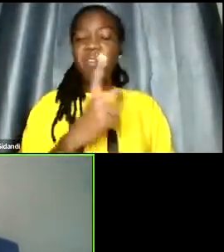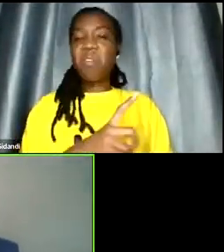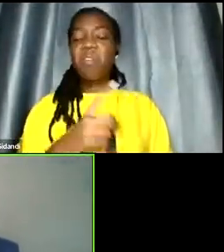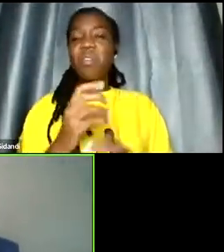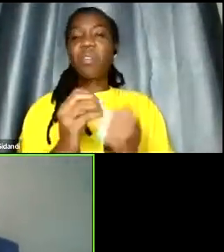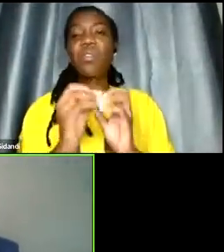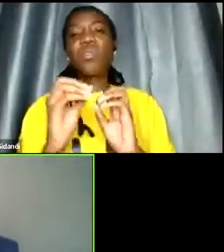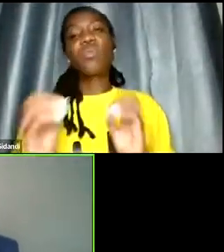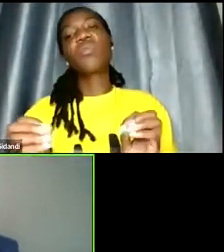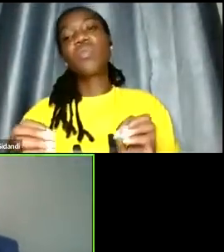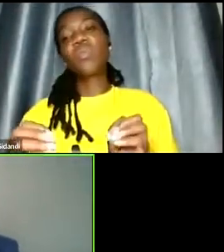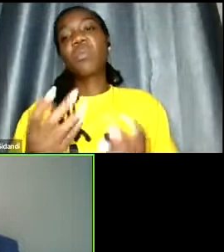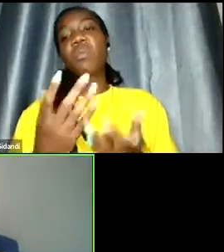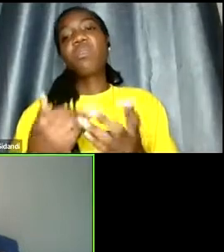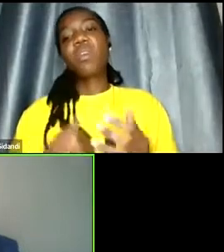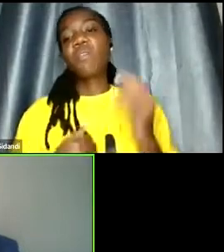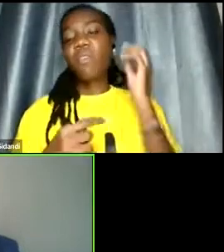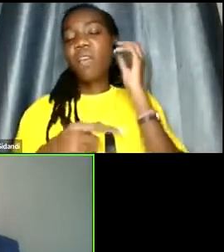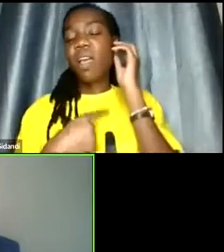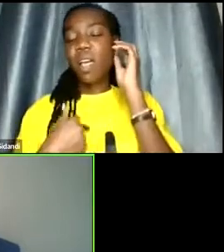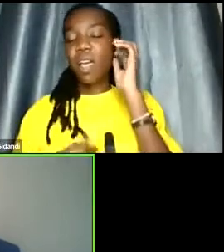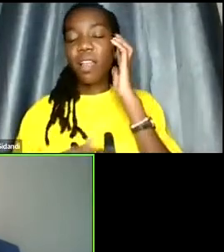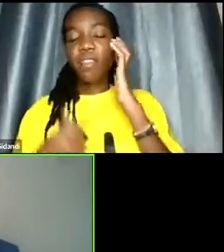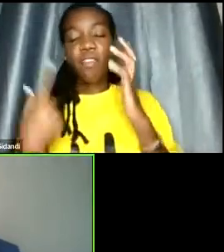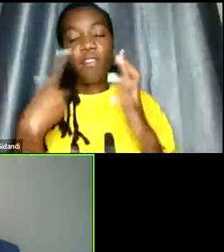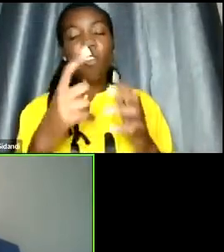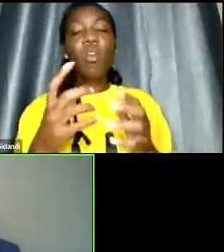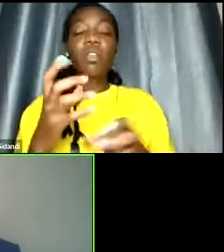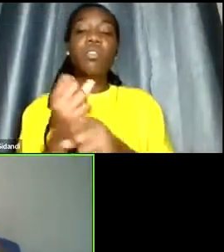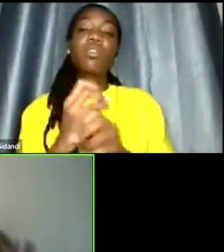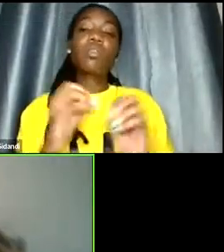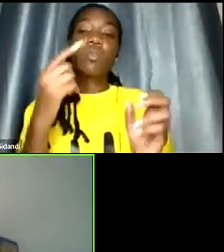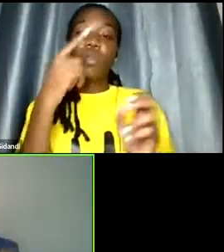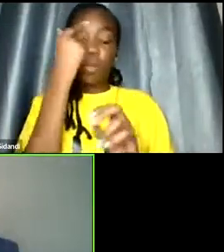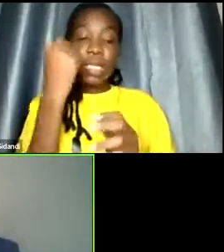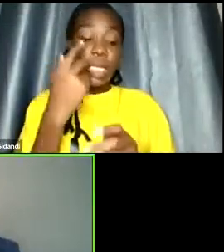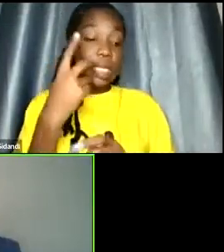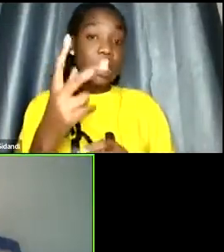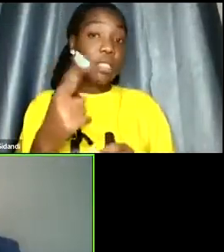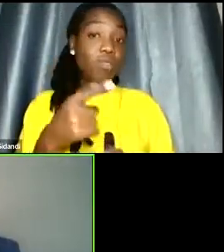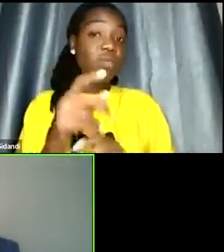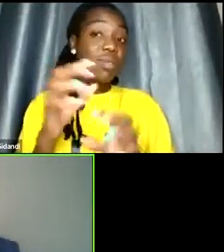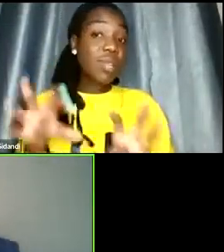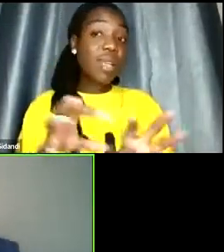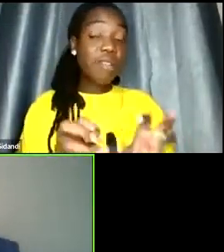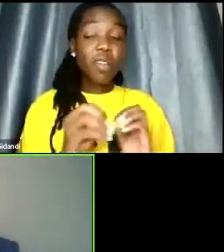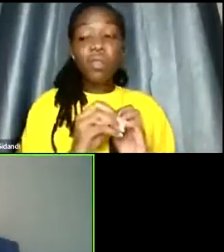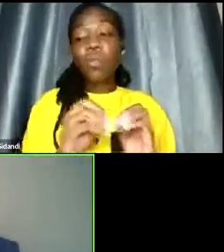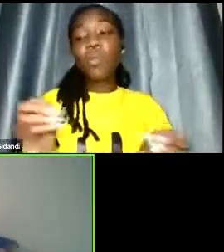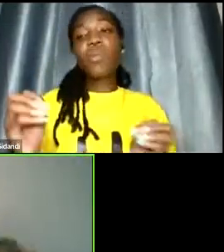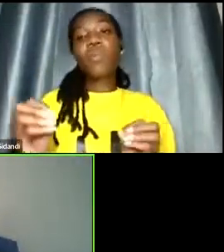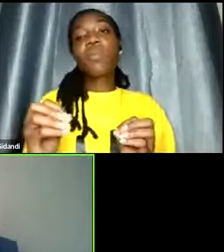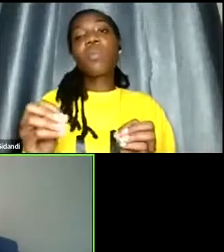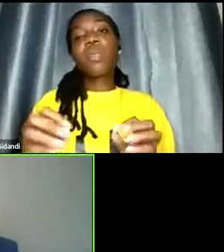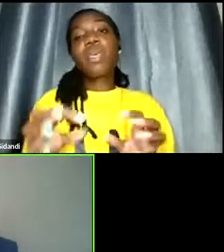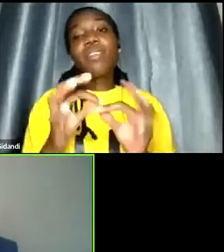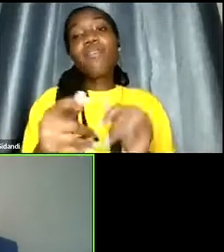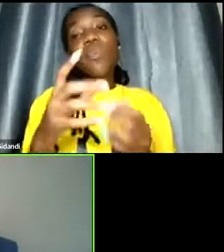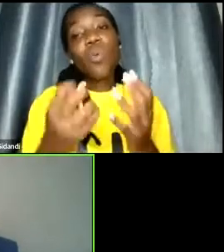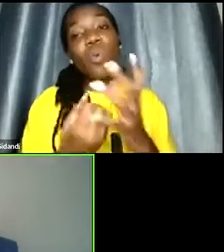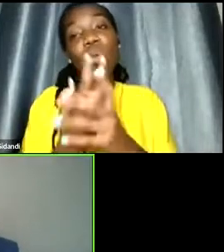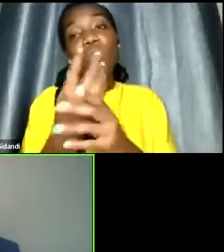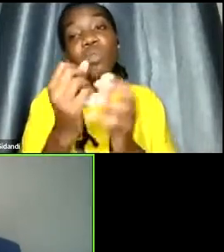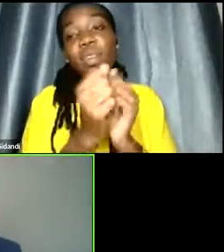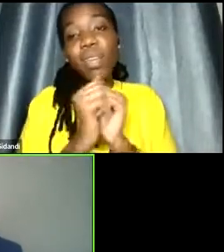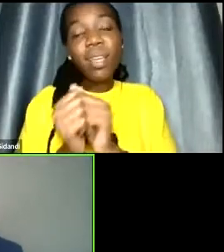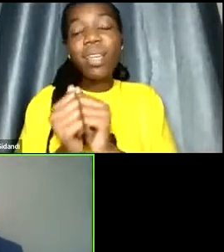might not have the heart of the organization. They did not see you struggle. People you grew with are more loyal. They were there in the hard times.